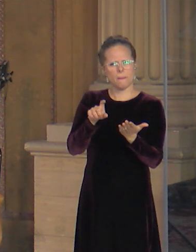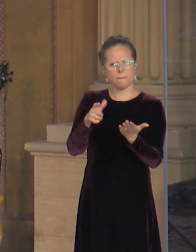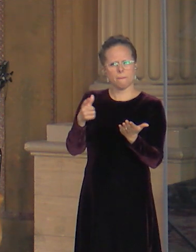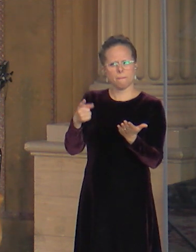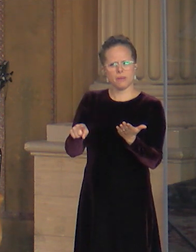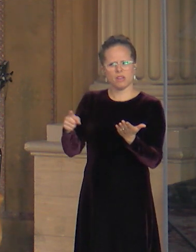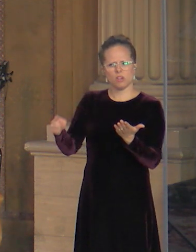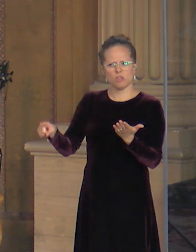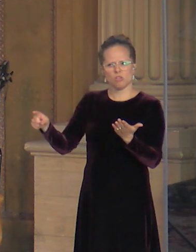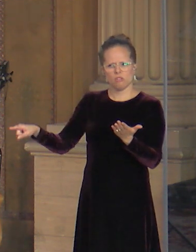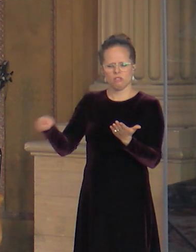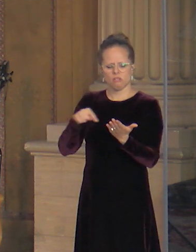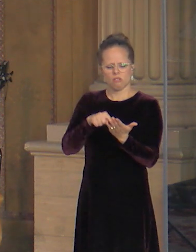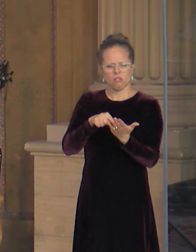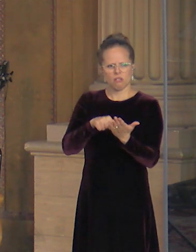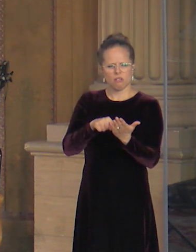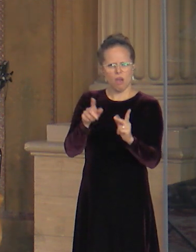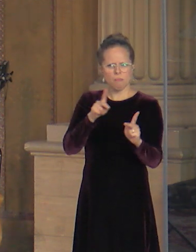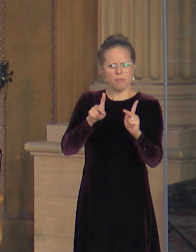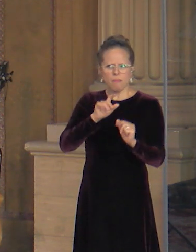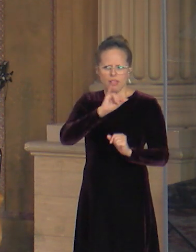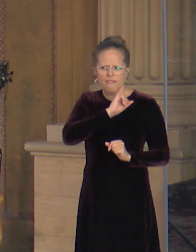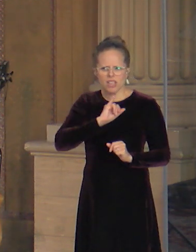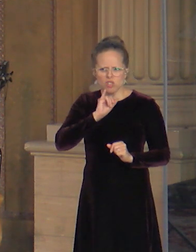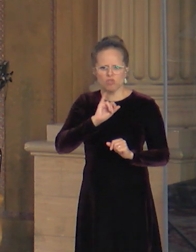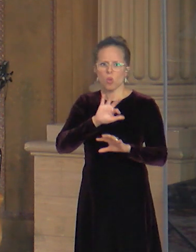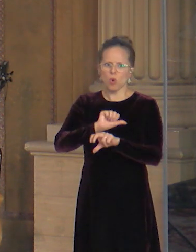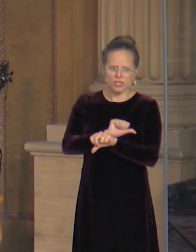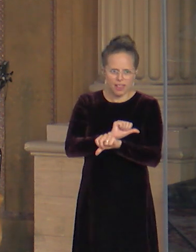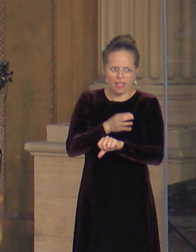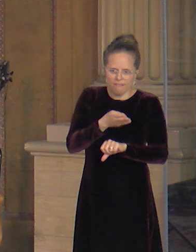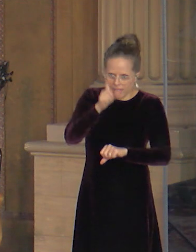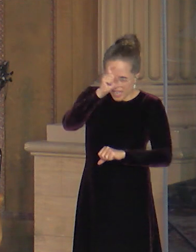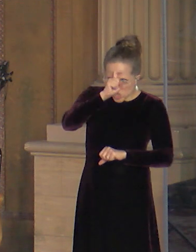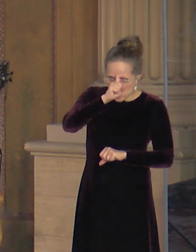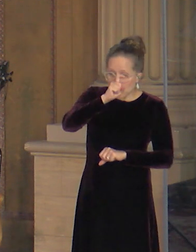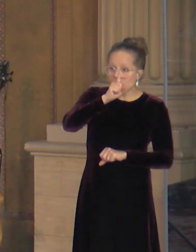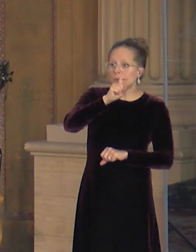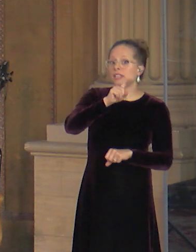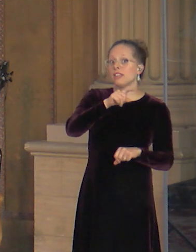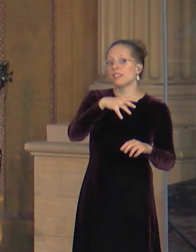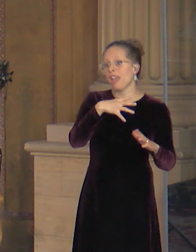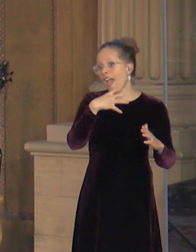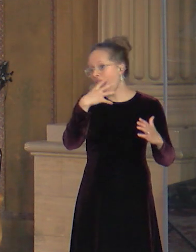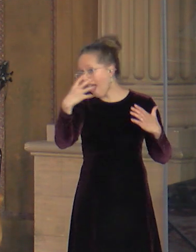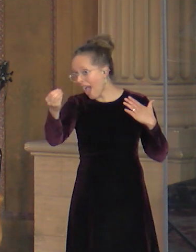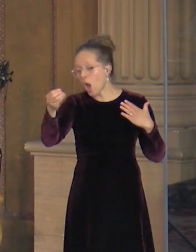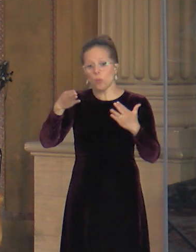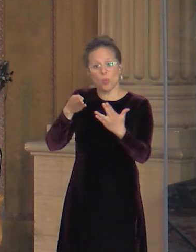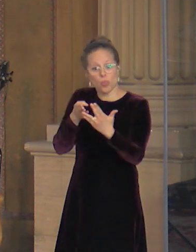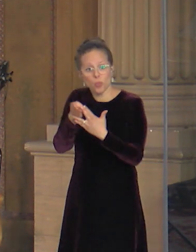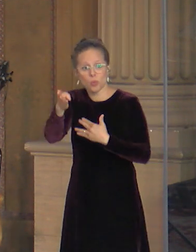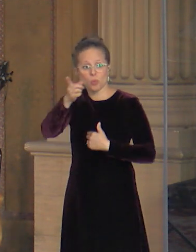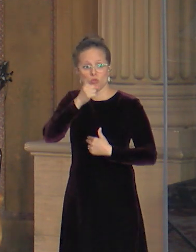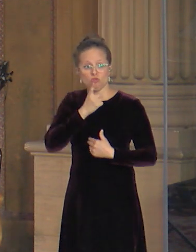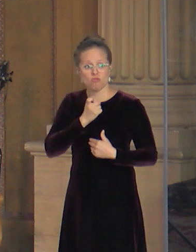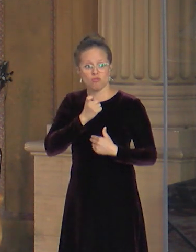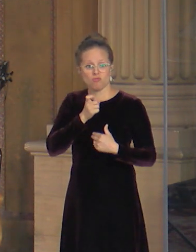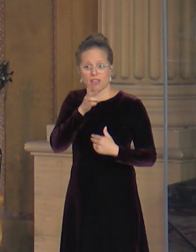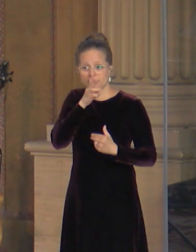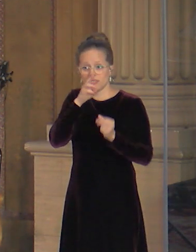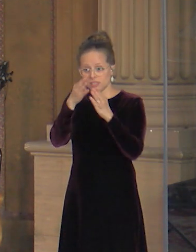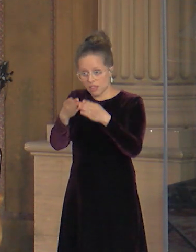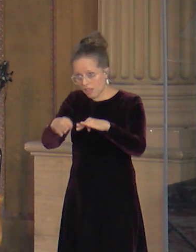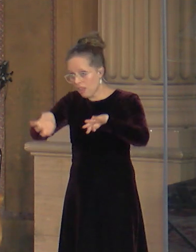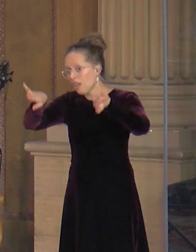had been enslaved in Egypt they came up out of Egypt by passing through the water of the Red Sea and then they spent 40 years